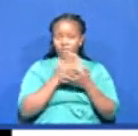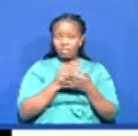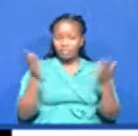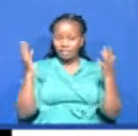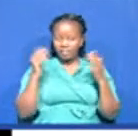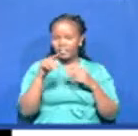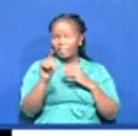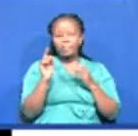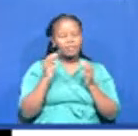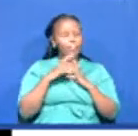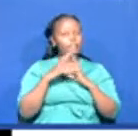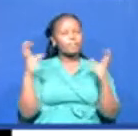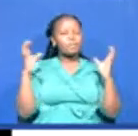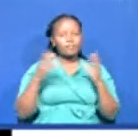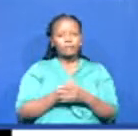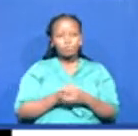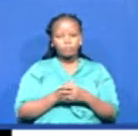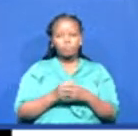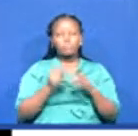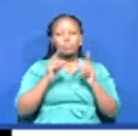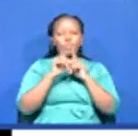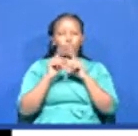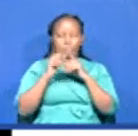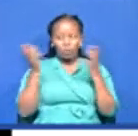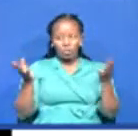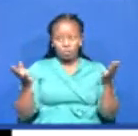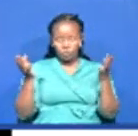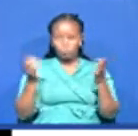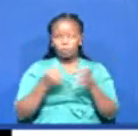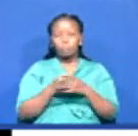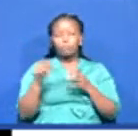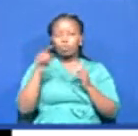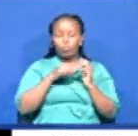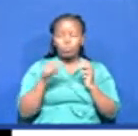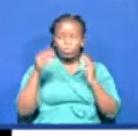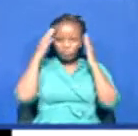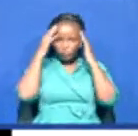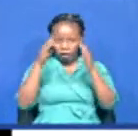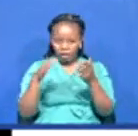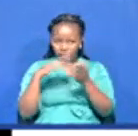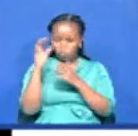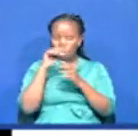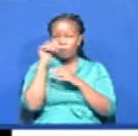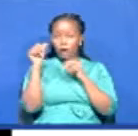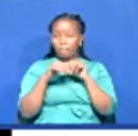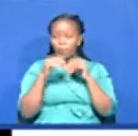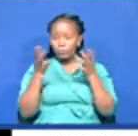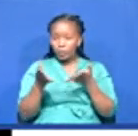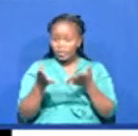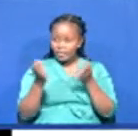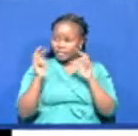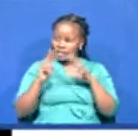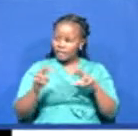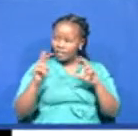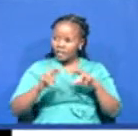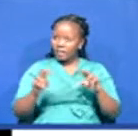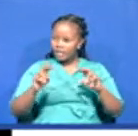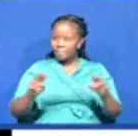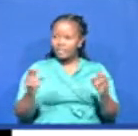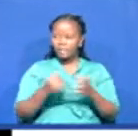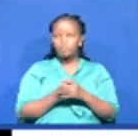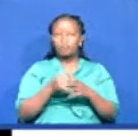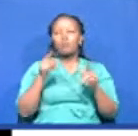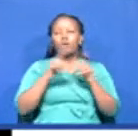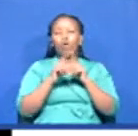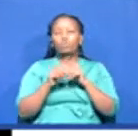none. And our fourth arm is research. And this one is really to inform strategy, awareness, enforcement, and